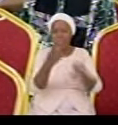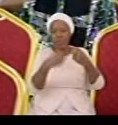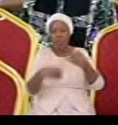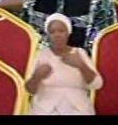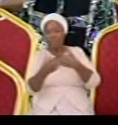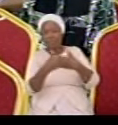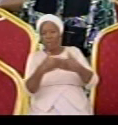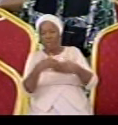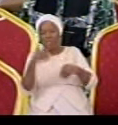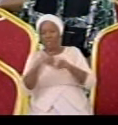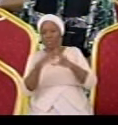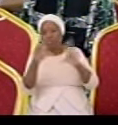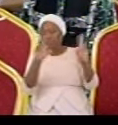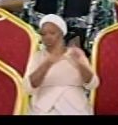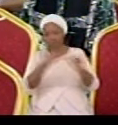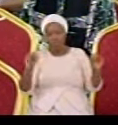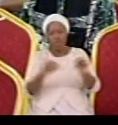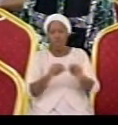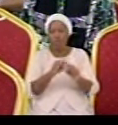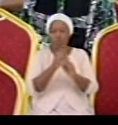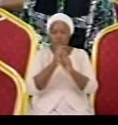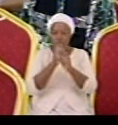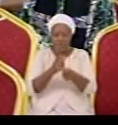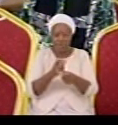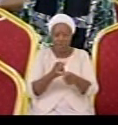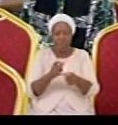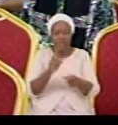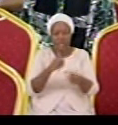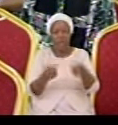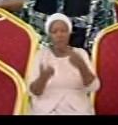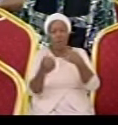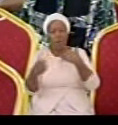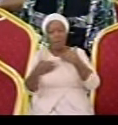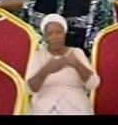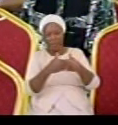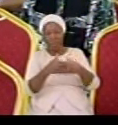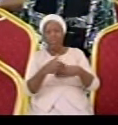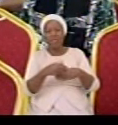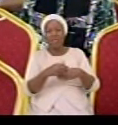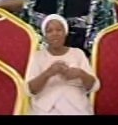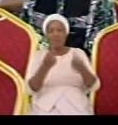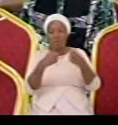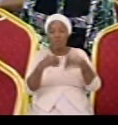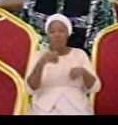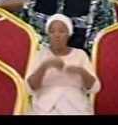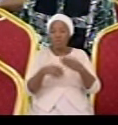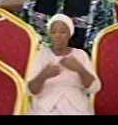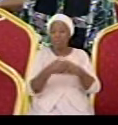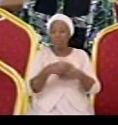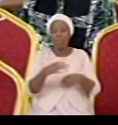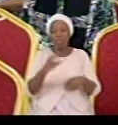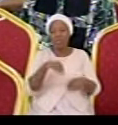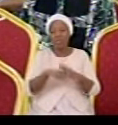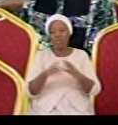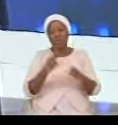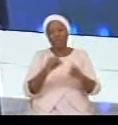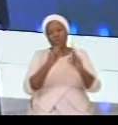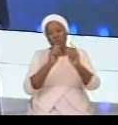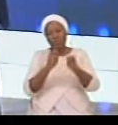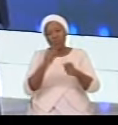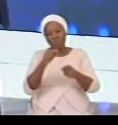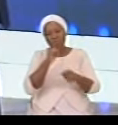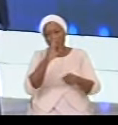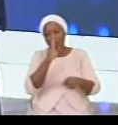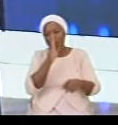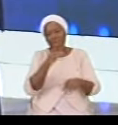in no guilt. Ye come behind in no guilt. You'll not be at the tail. I said you'll